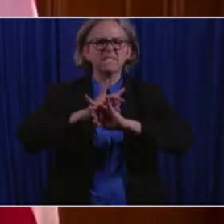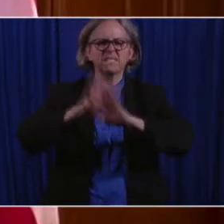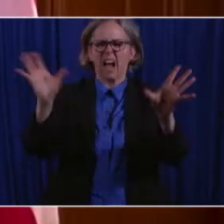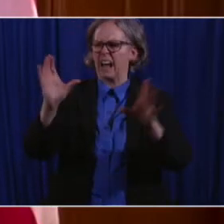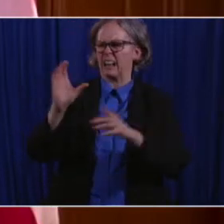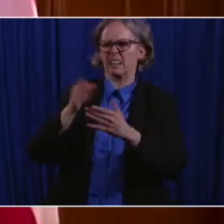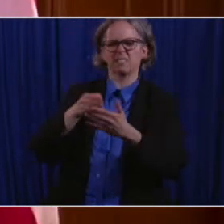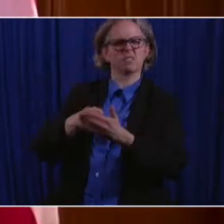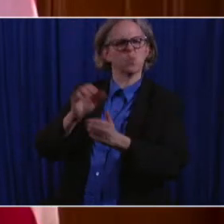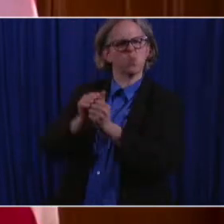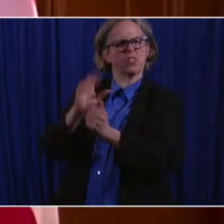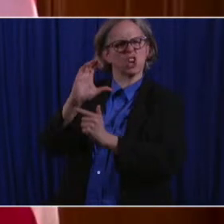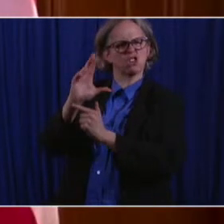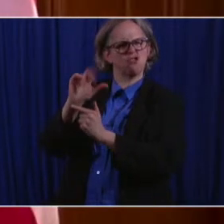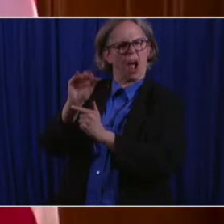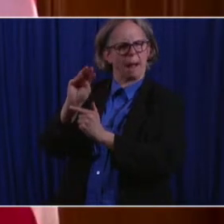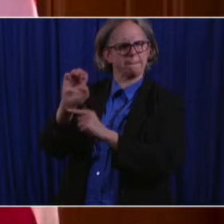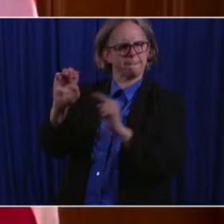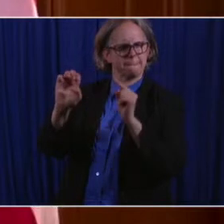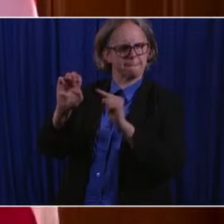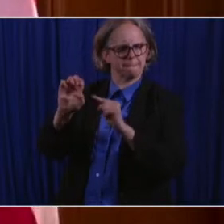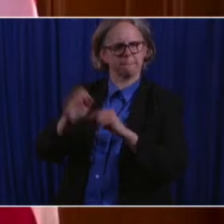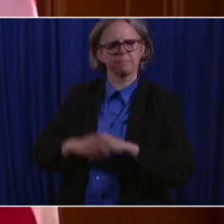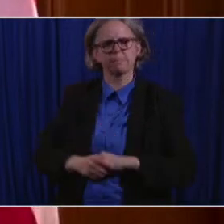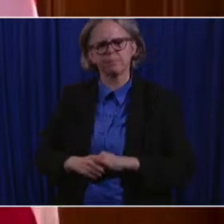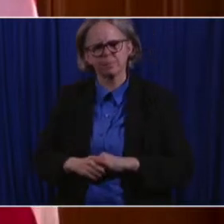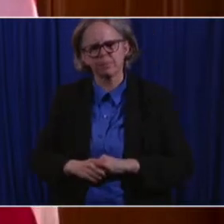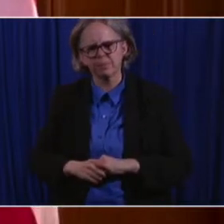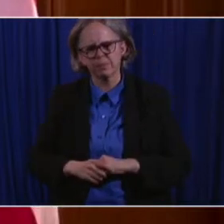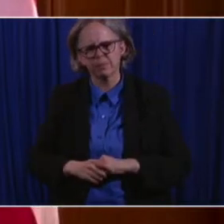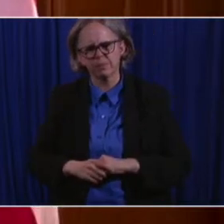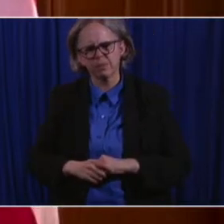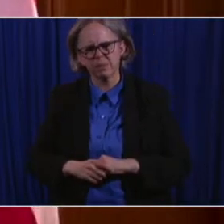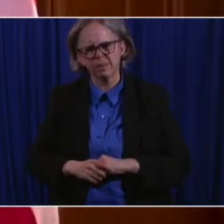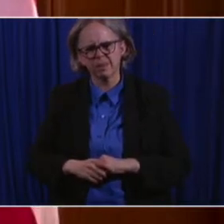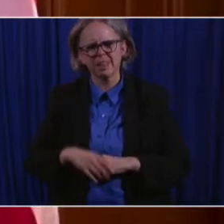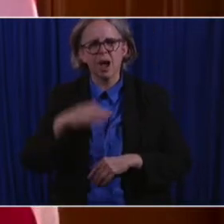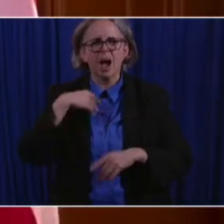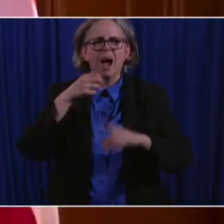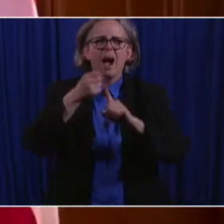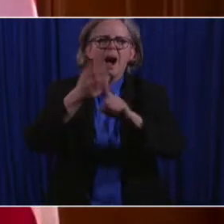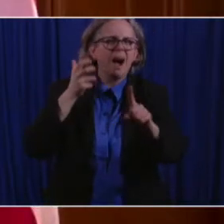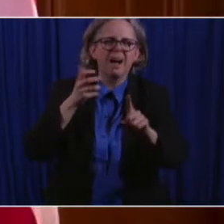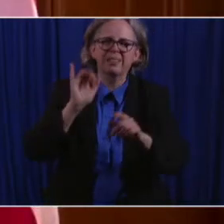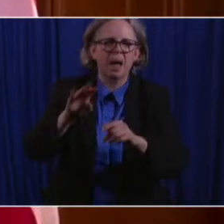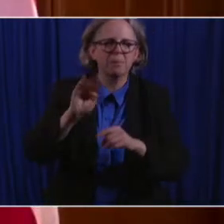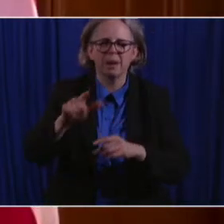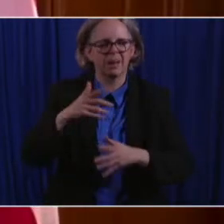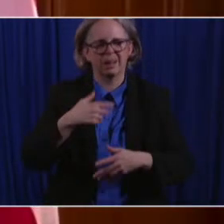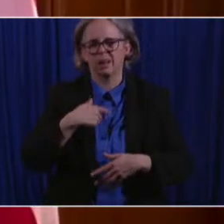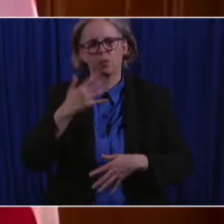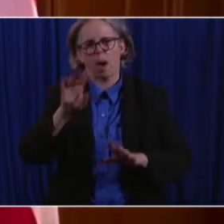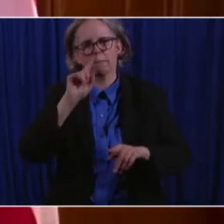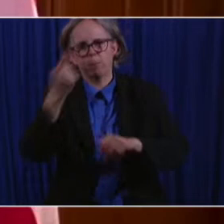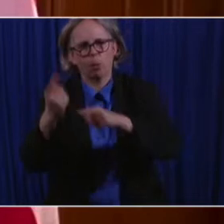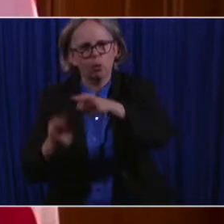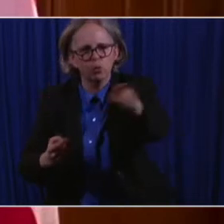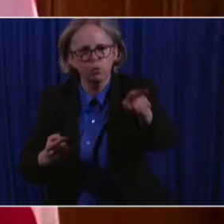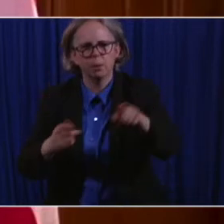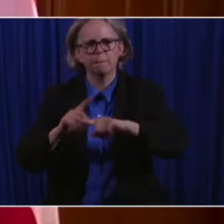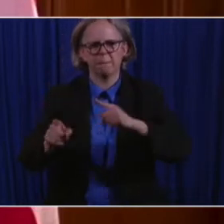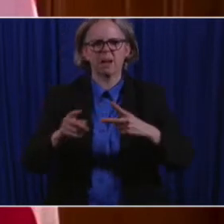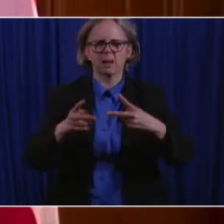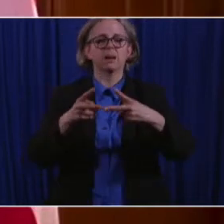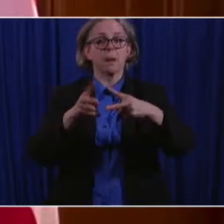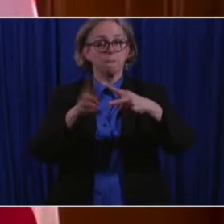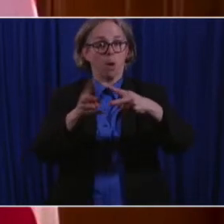violent crime. And we don't have time to go through all the details, but I'm very confident that both those bills can be passed in this General Assembly,